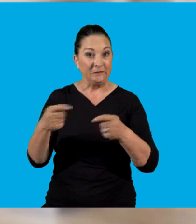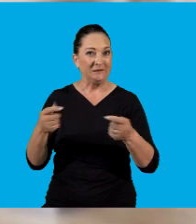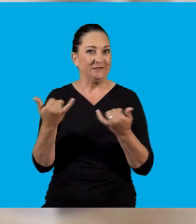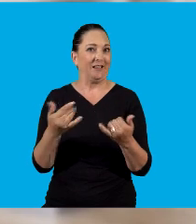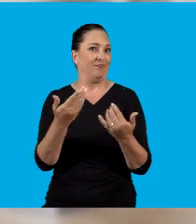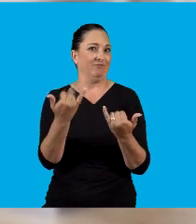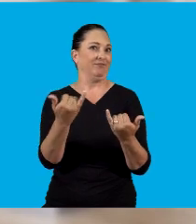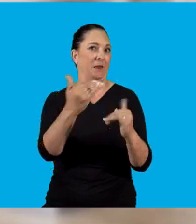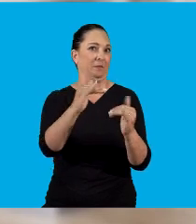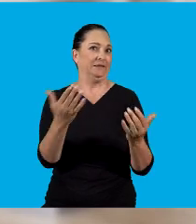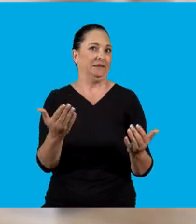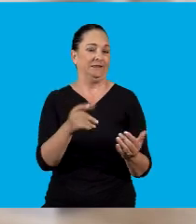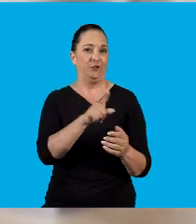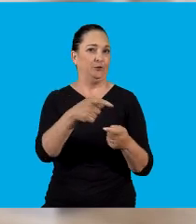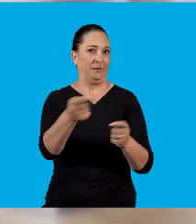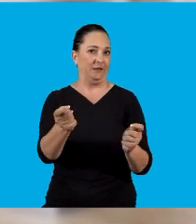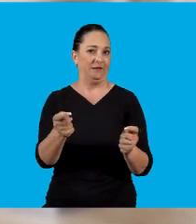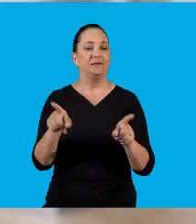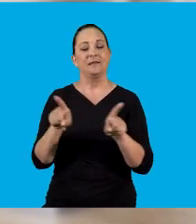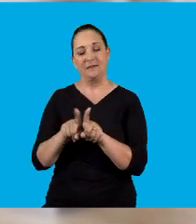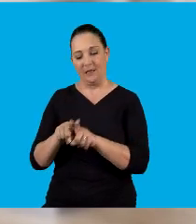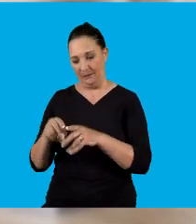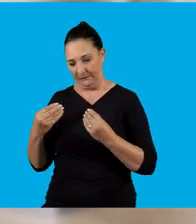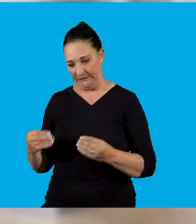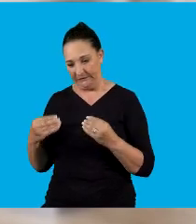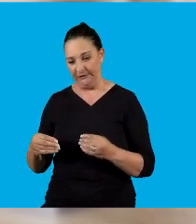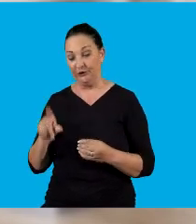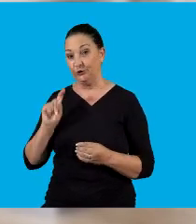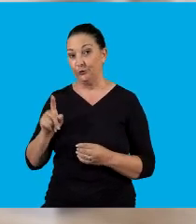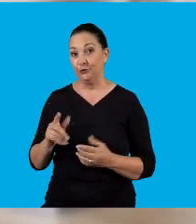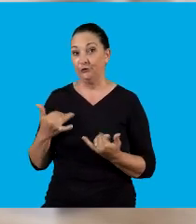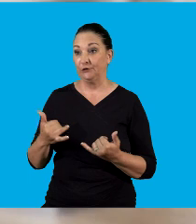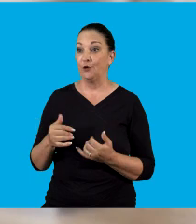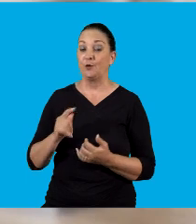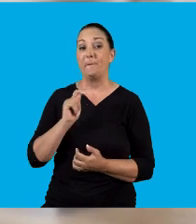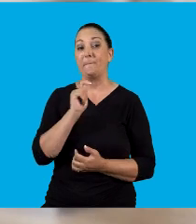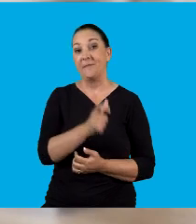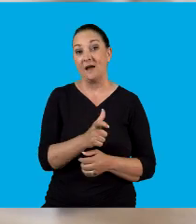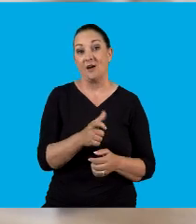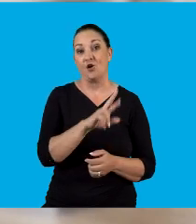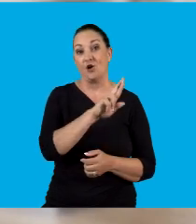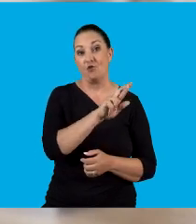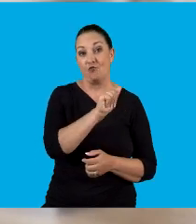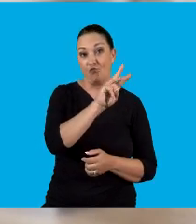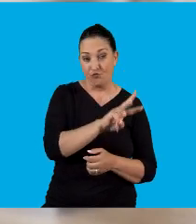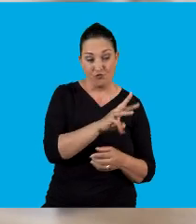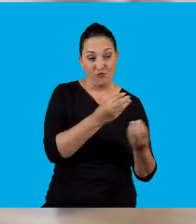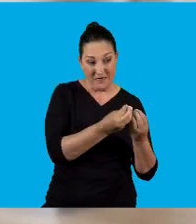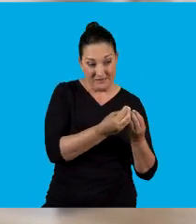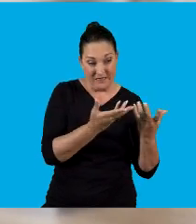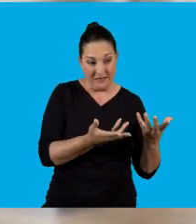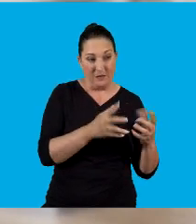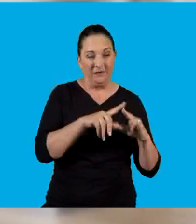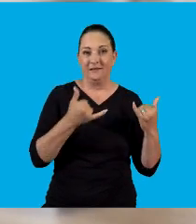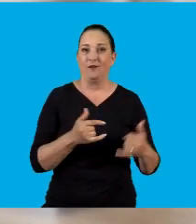business, they are no longer spending it. Even us as businesses, the money that we are supposed to pay for our raw materials, it's going to increase.